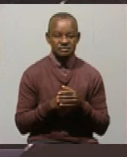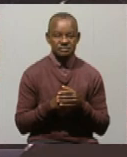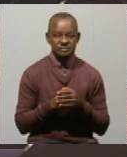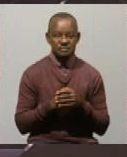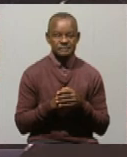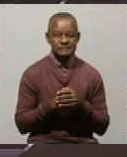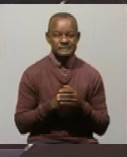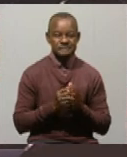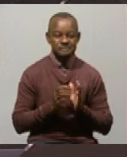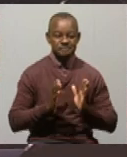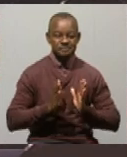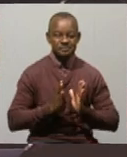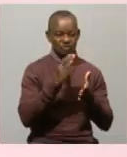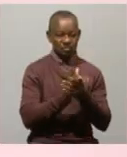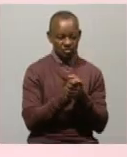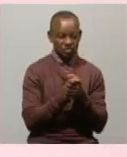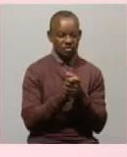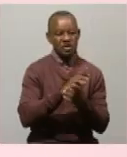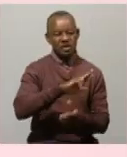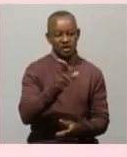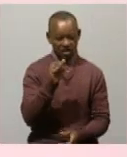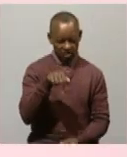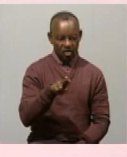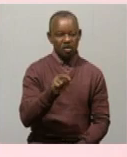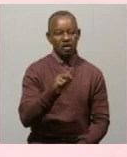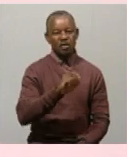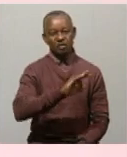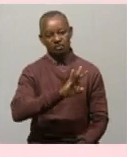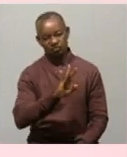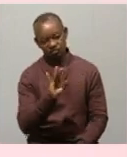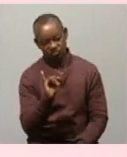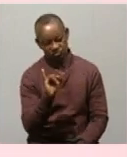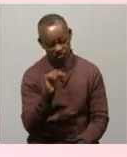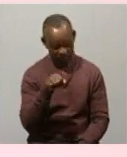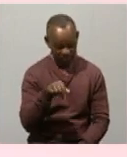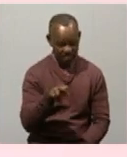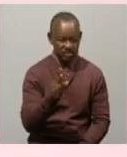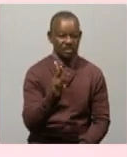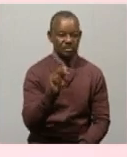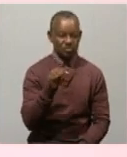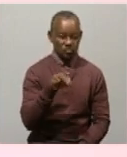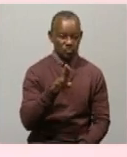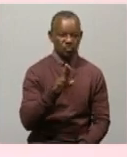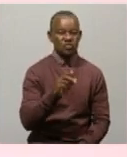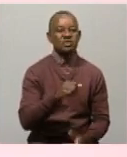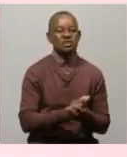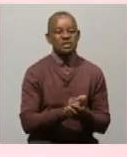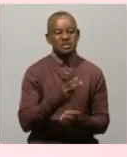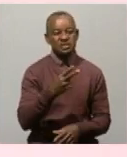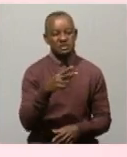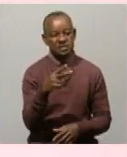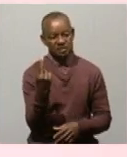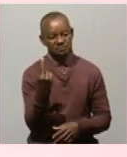quality services to scholarship holders and facilities in the education sector.